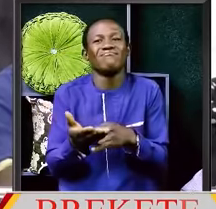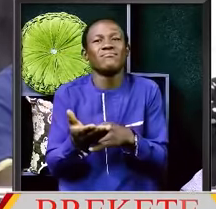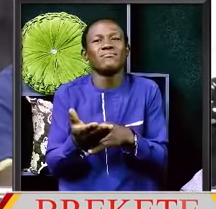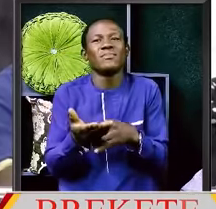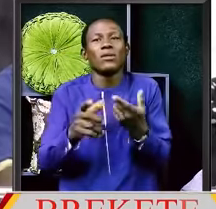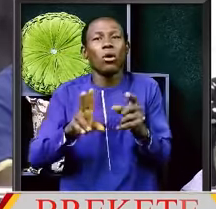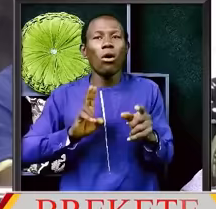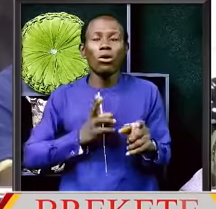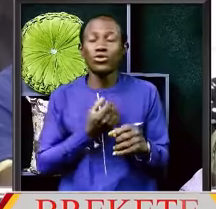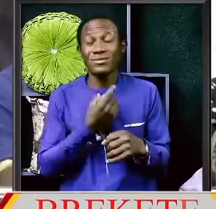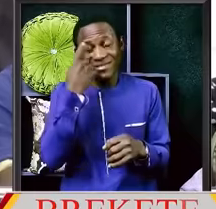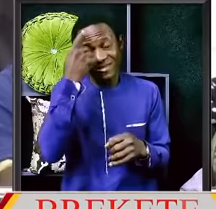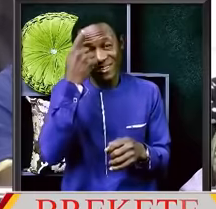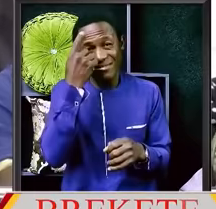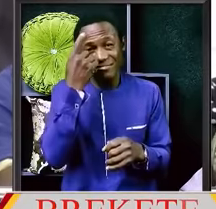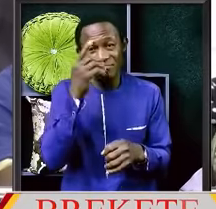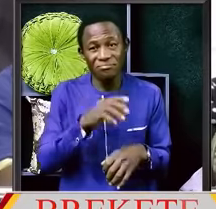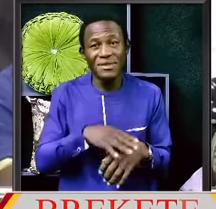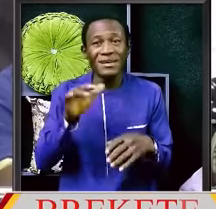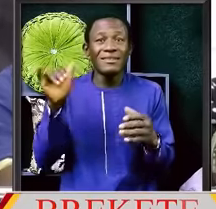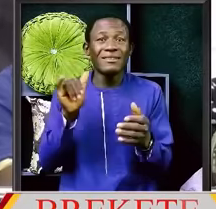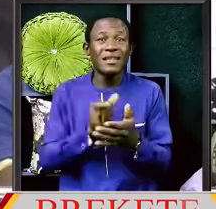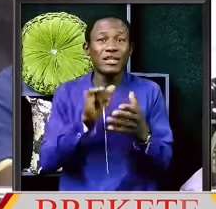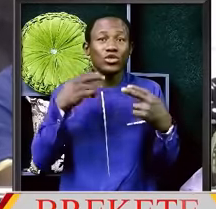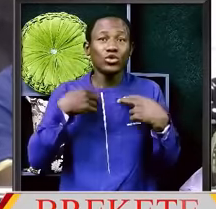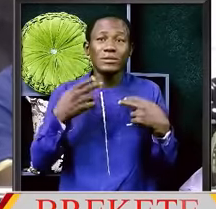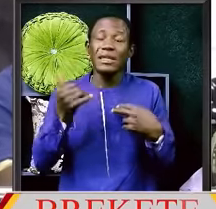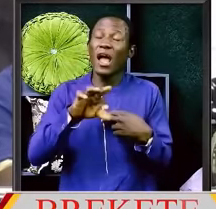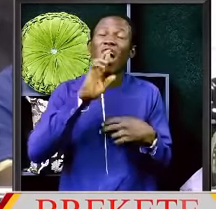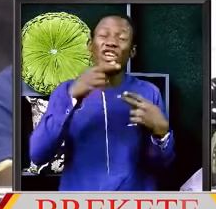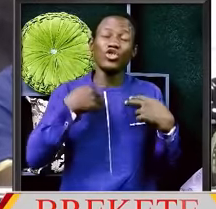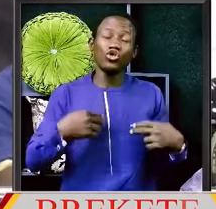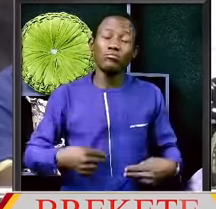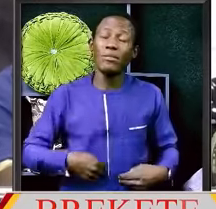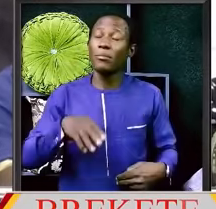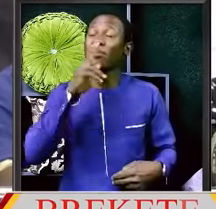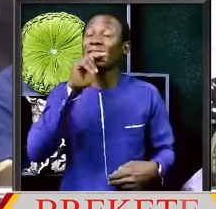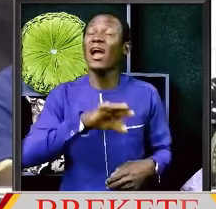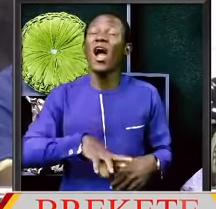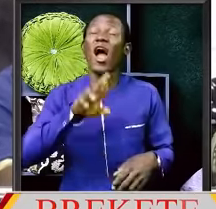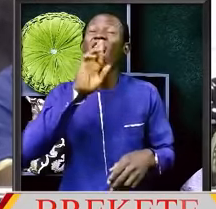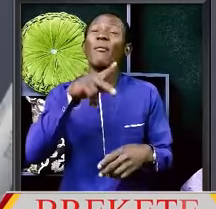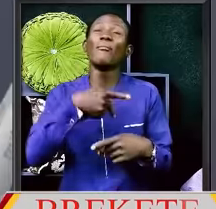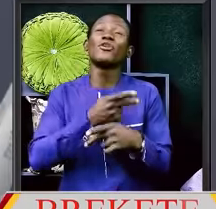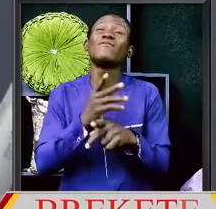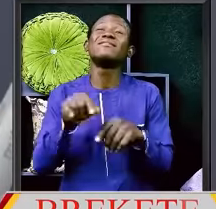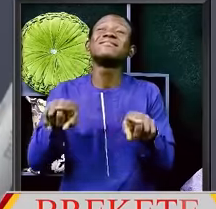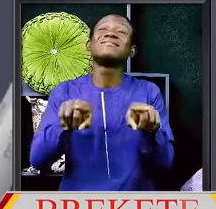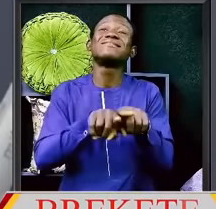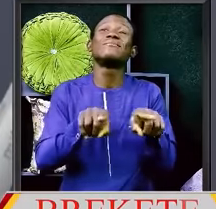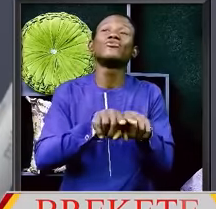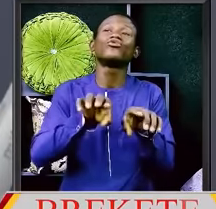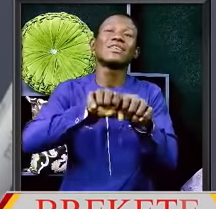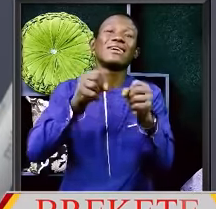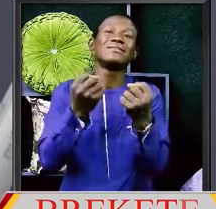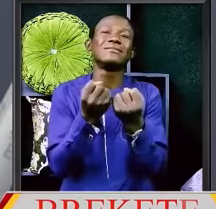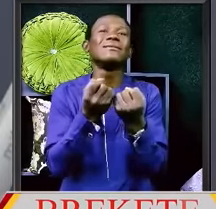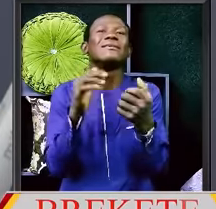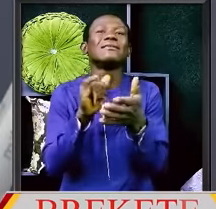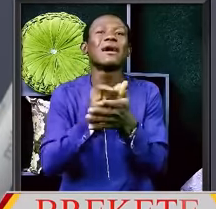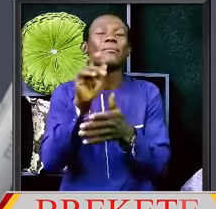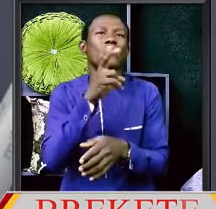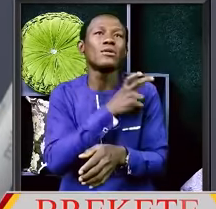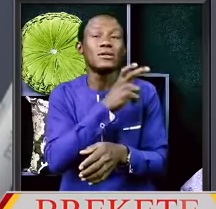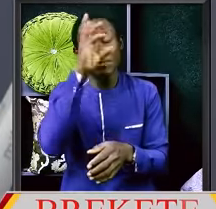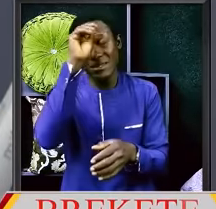So make we try understand. Now human being them be. Now product of the same society. That